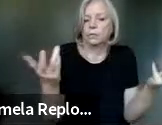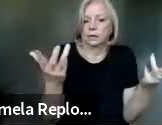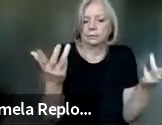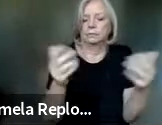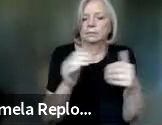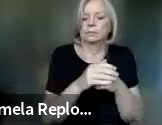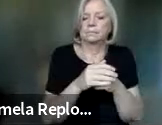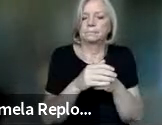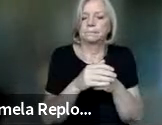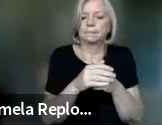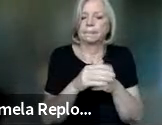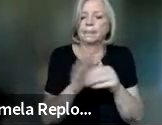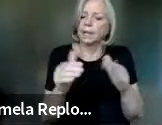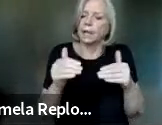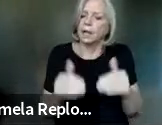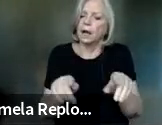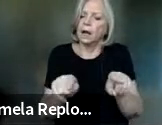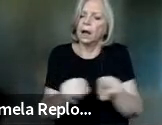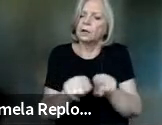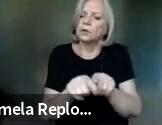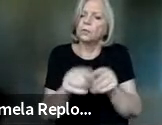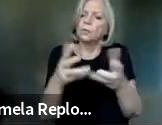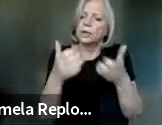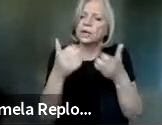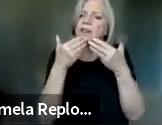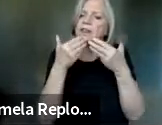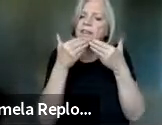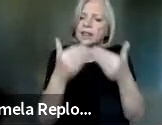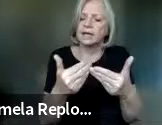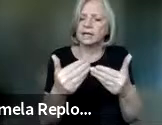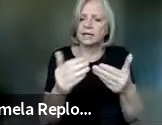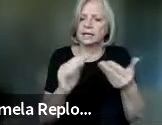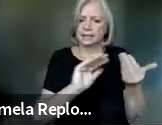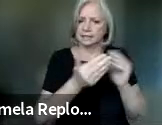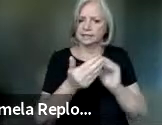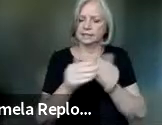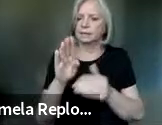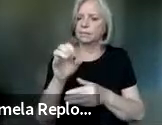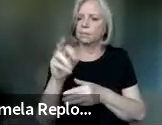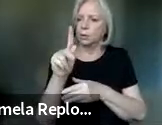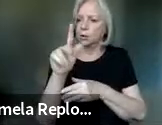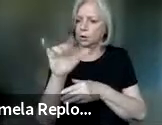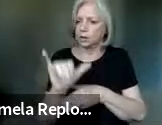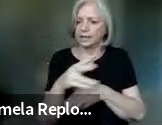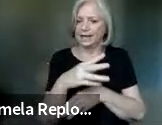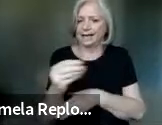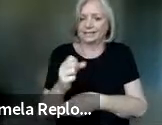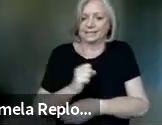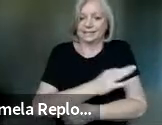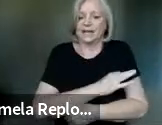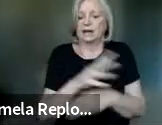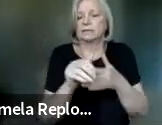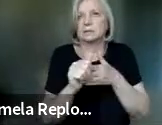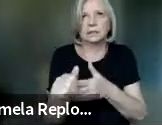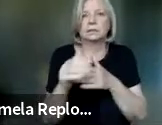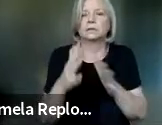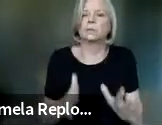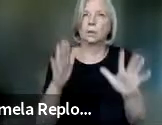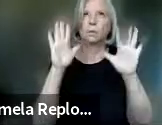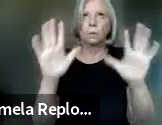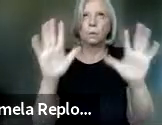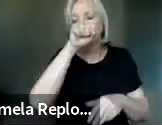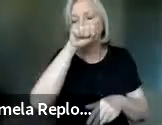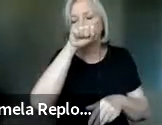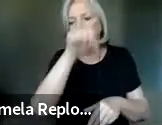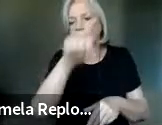I also want to thank the City of Berkeley, both the staff and the leadership who have been fantastic through this response, and